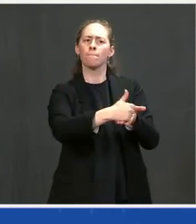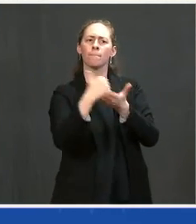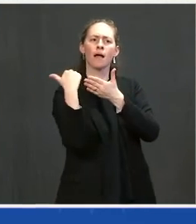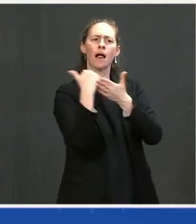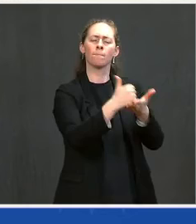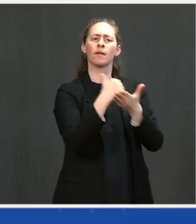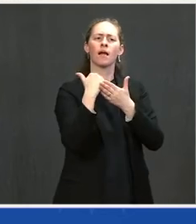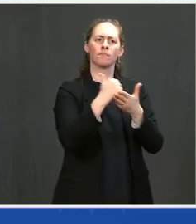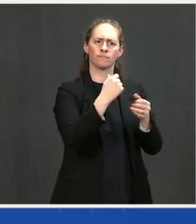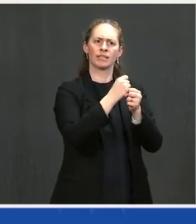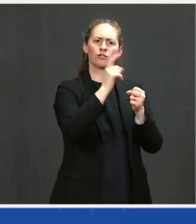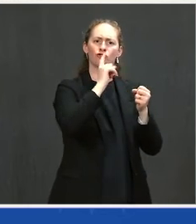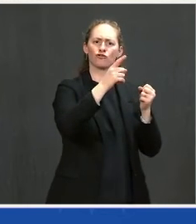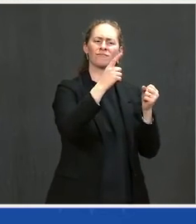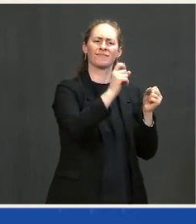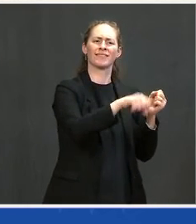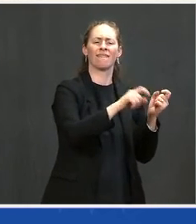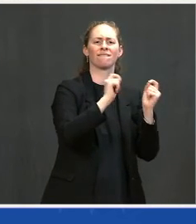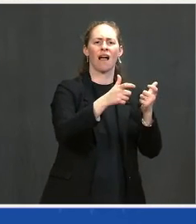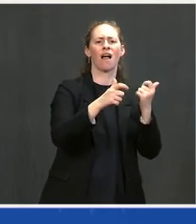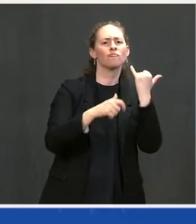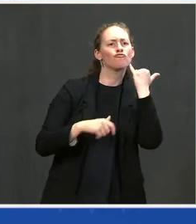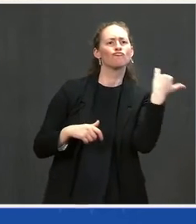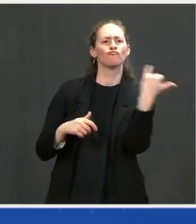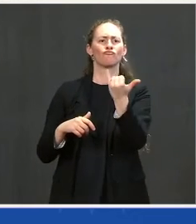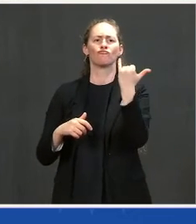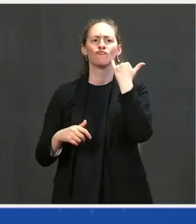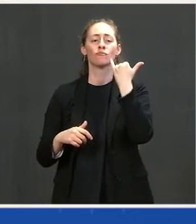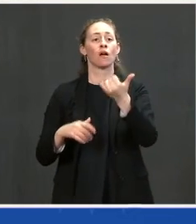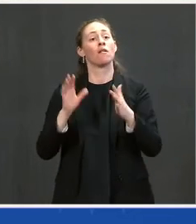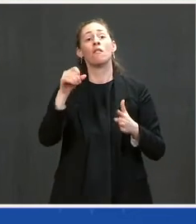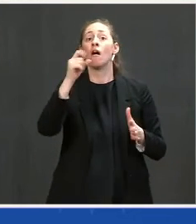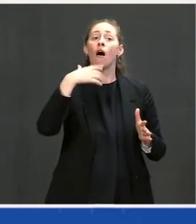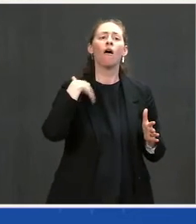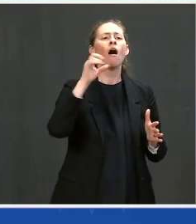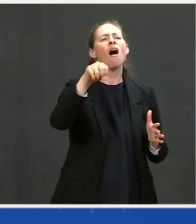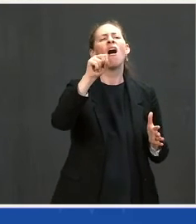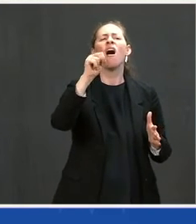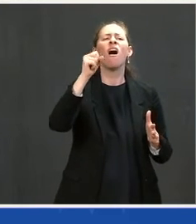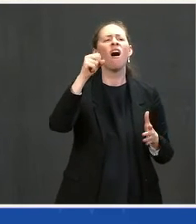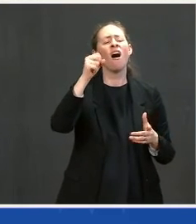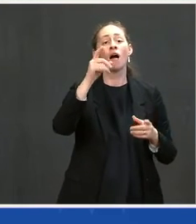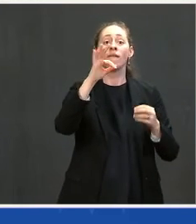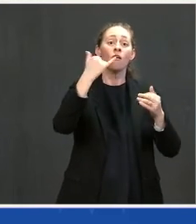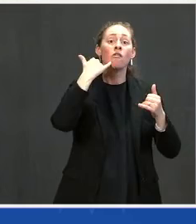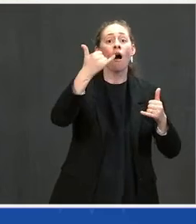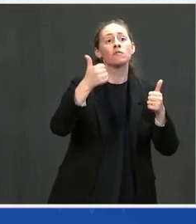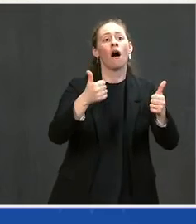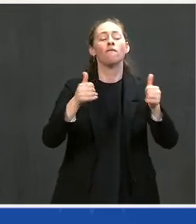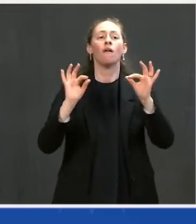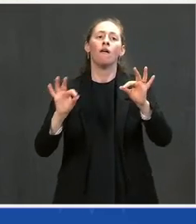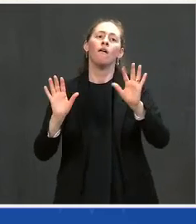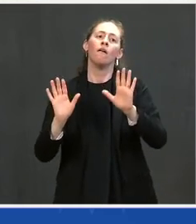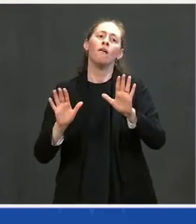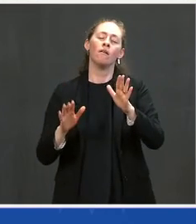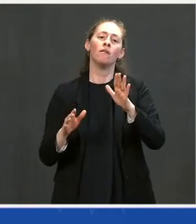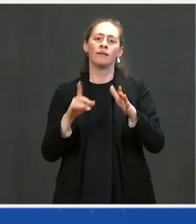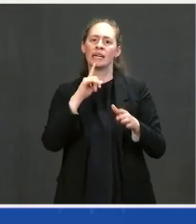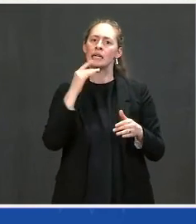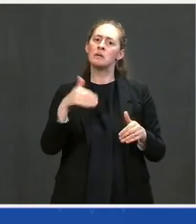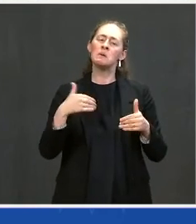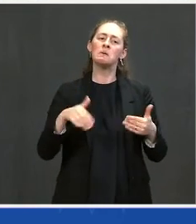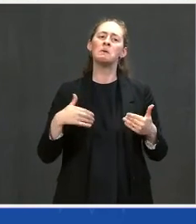the fact that you were down there, you're making the calls yourself. It's real. The next thing that has to happen, though, as you well